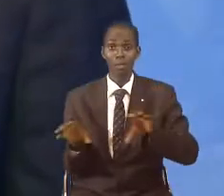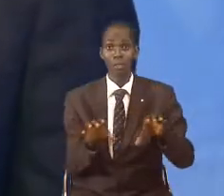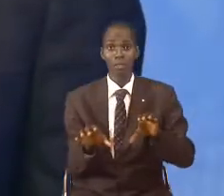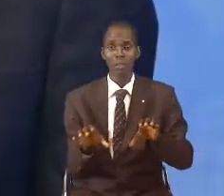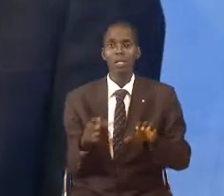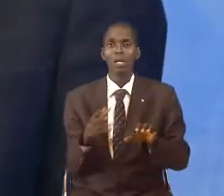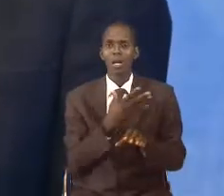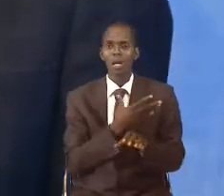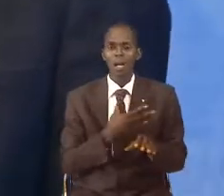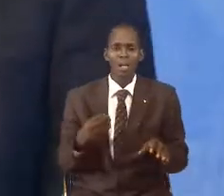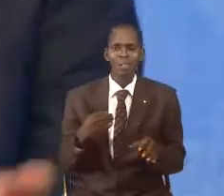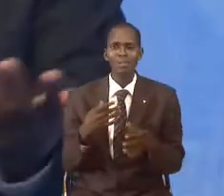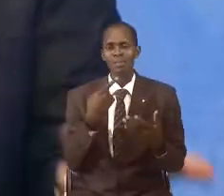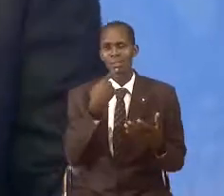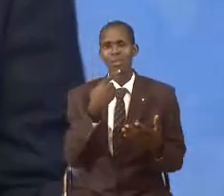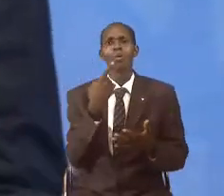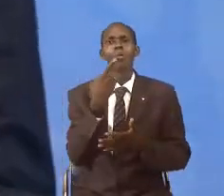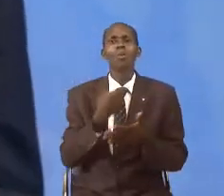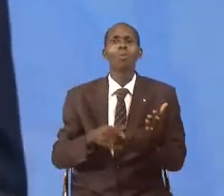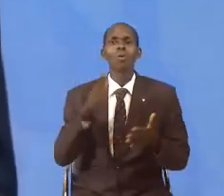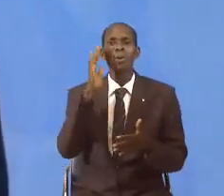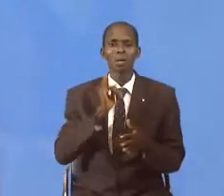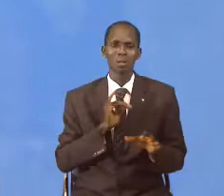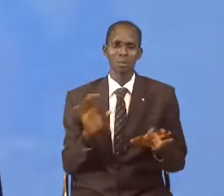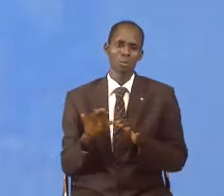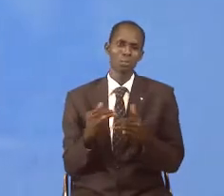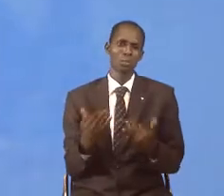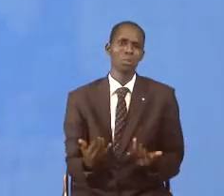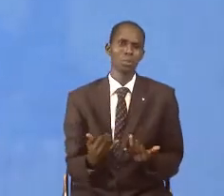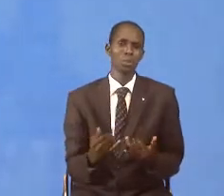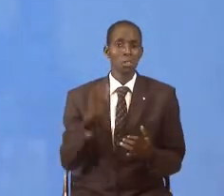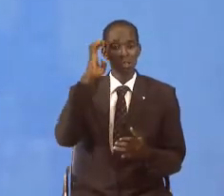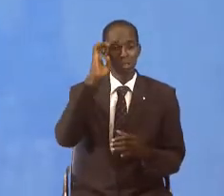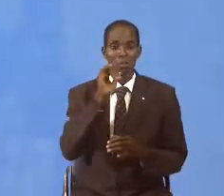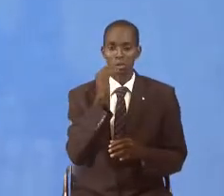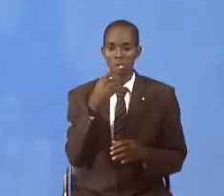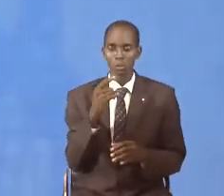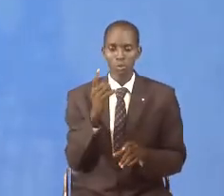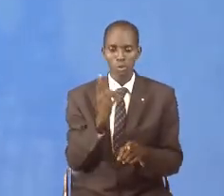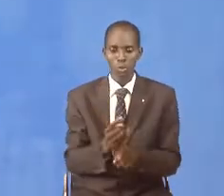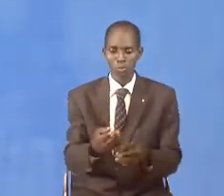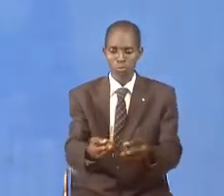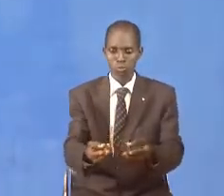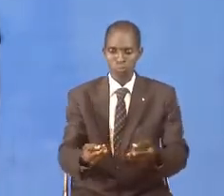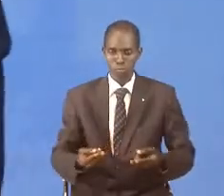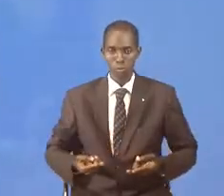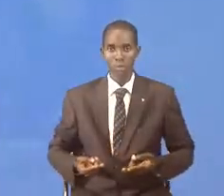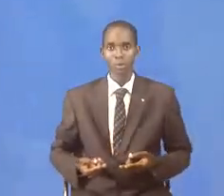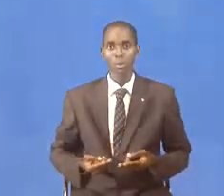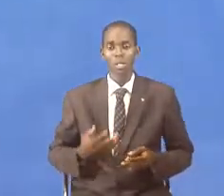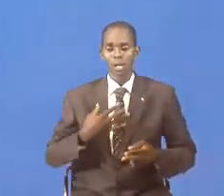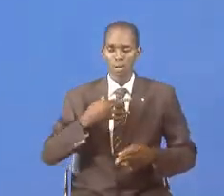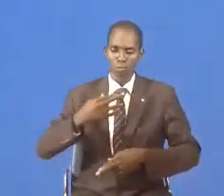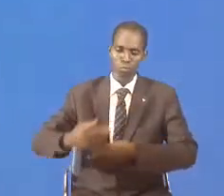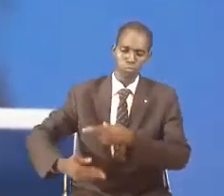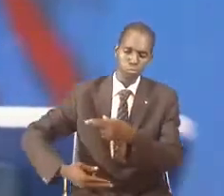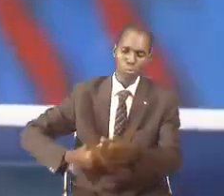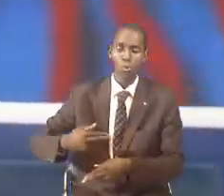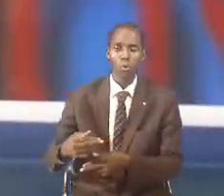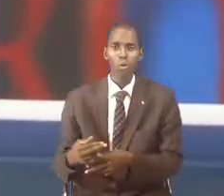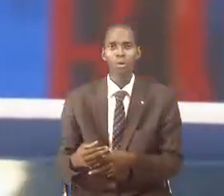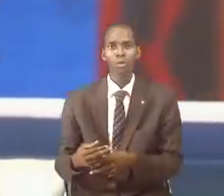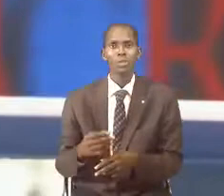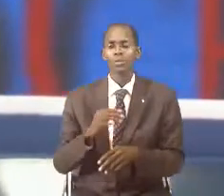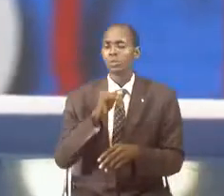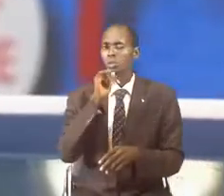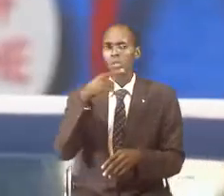man had done. And then the man said, what shall I do now? He didn't say, lie down, roll